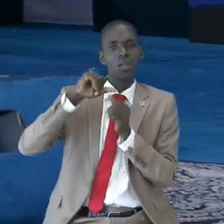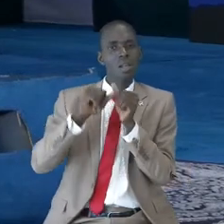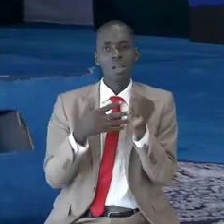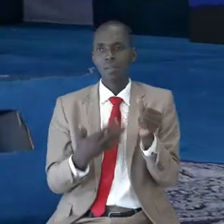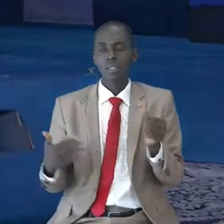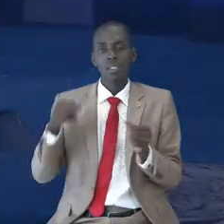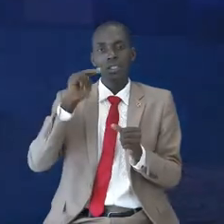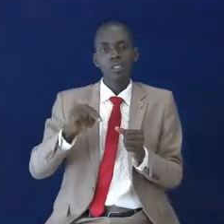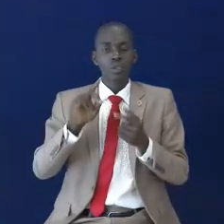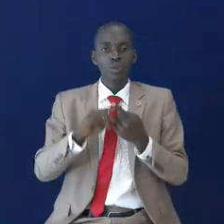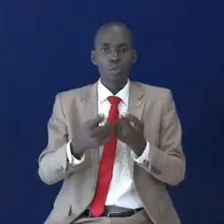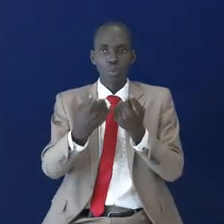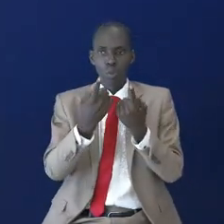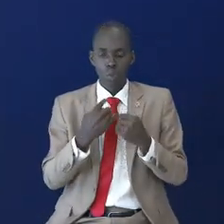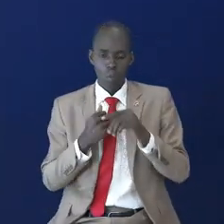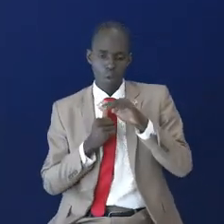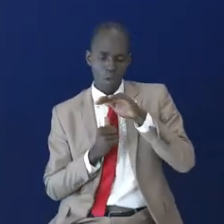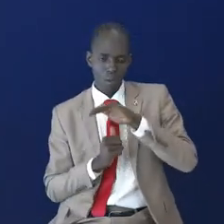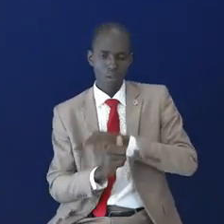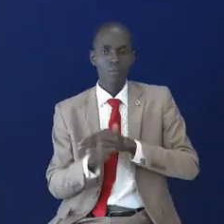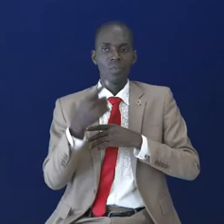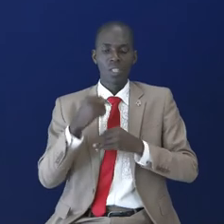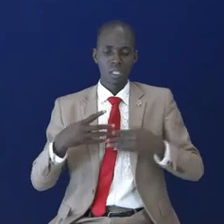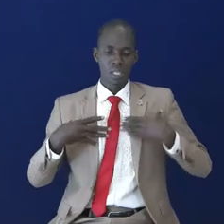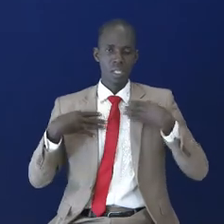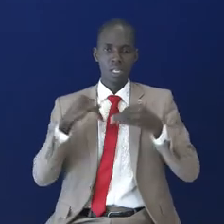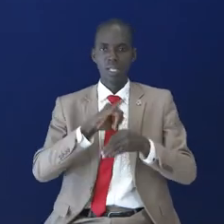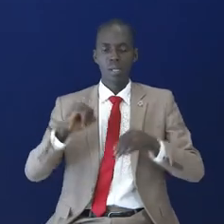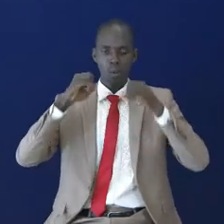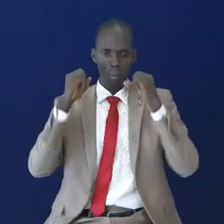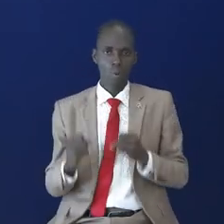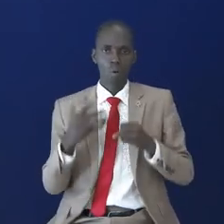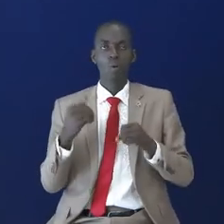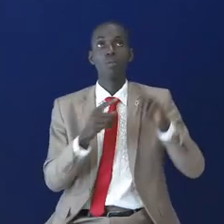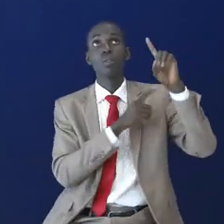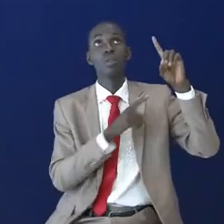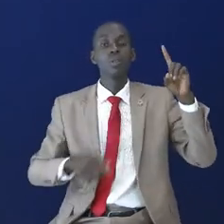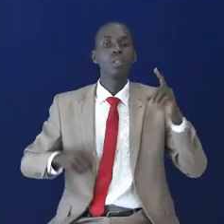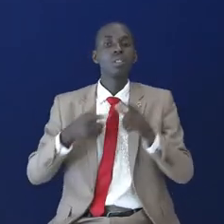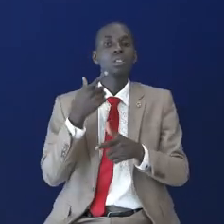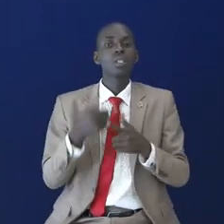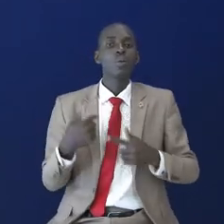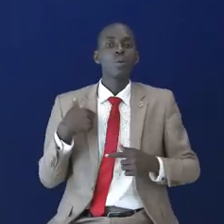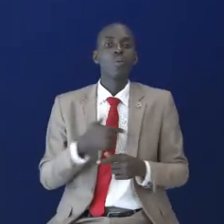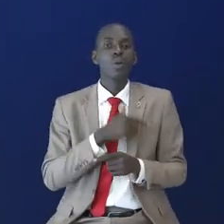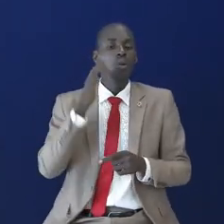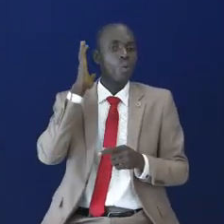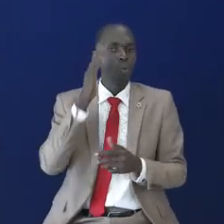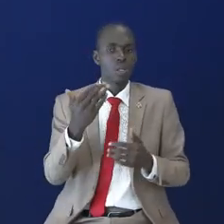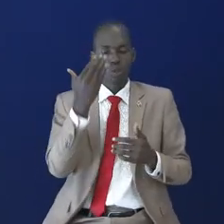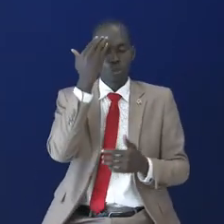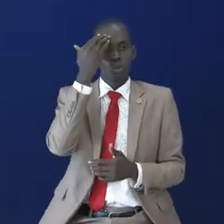to come under the healing power of the Lord. Then we will have the